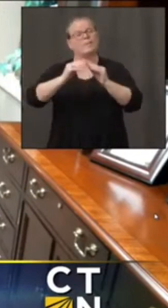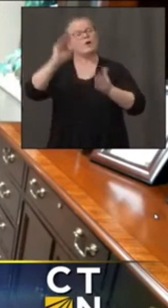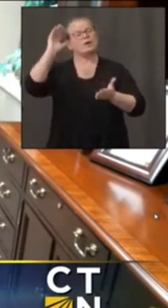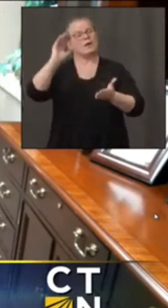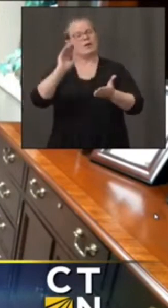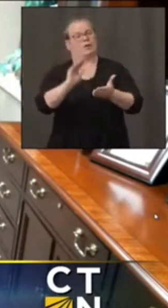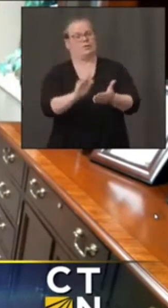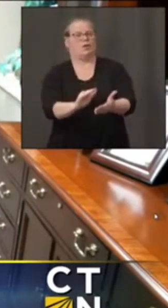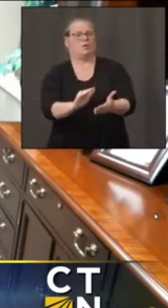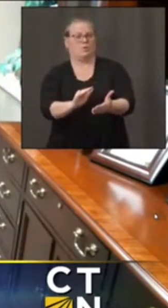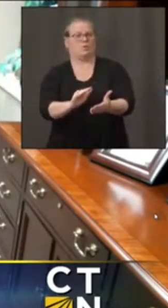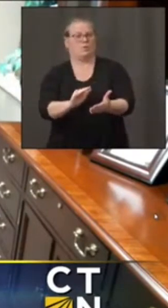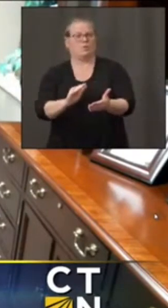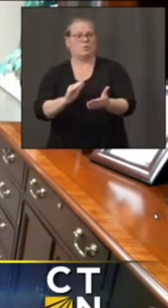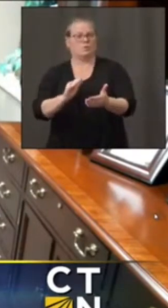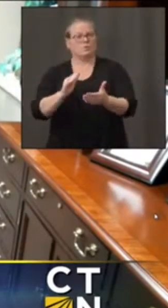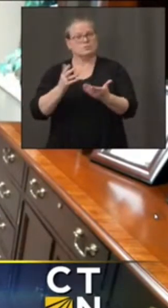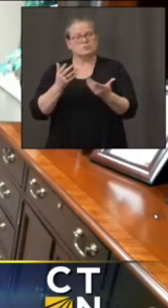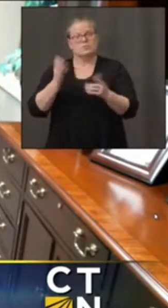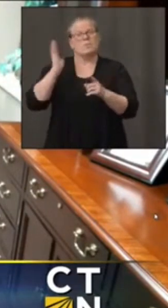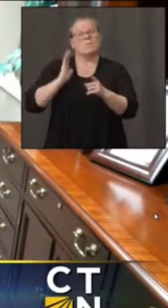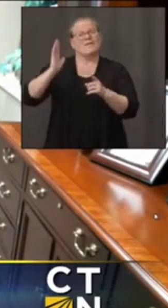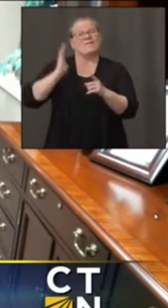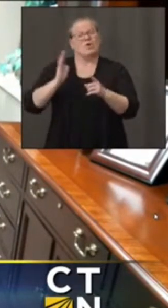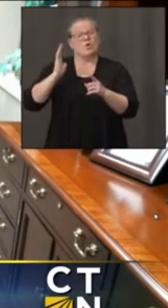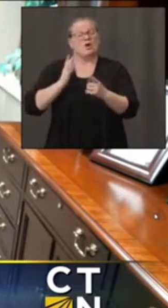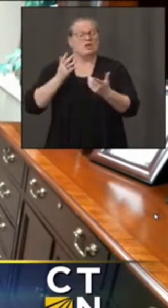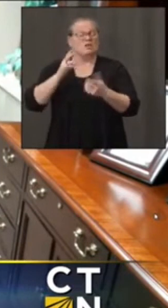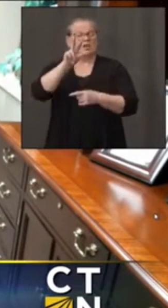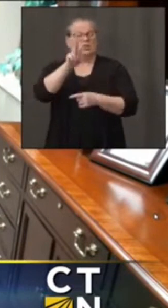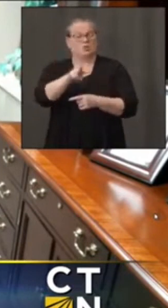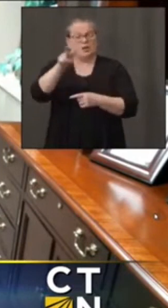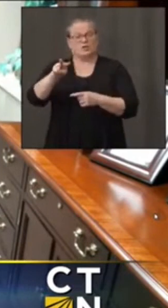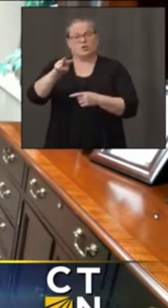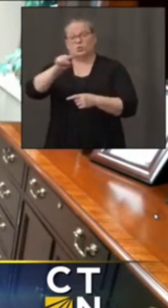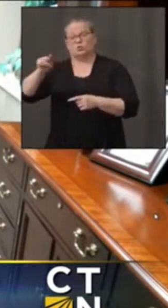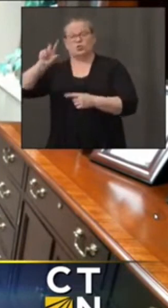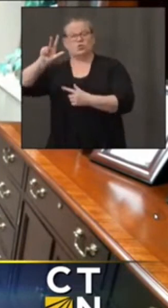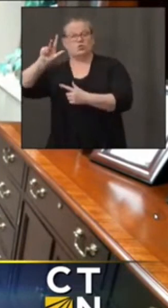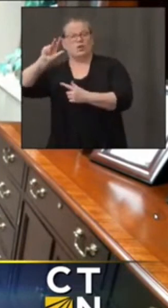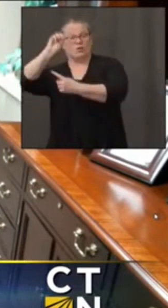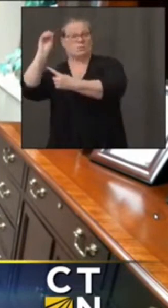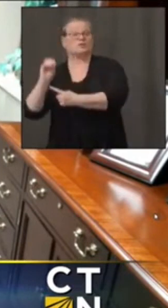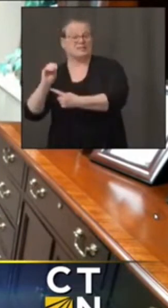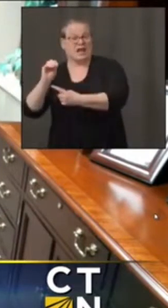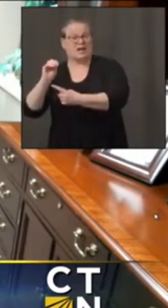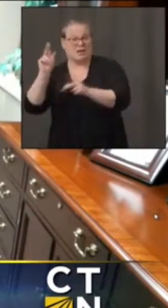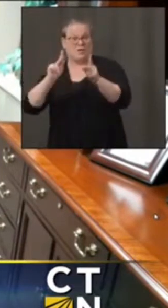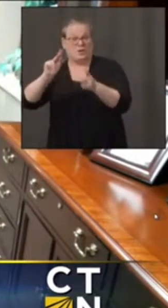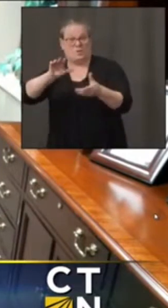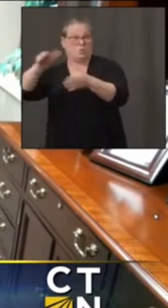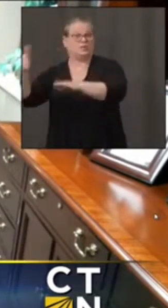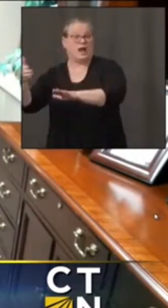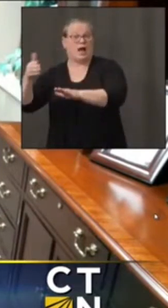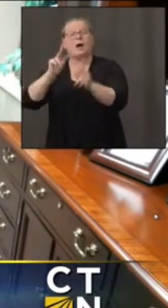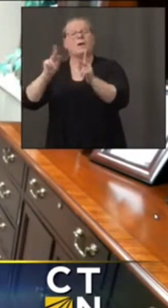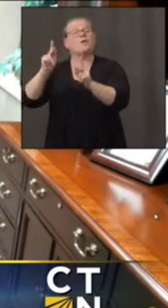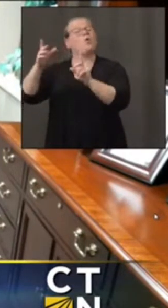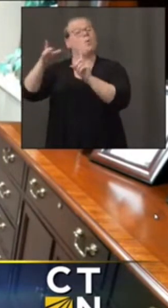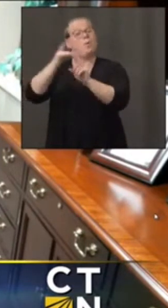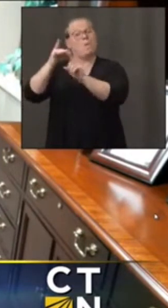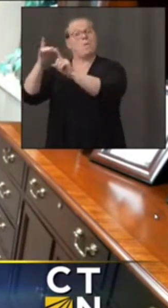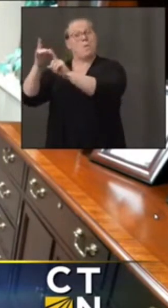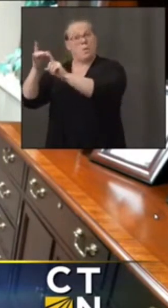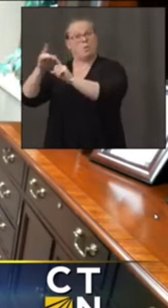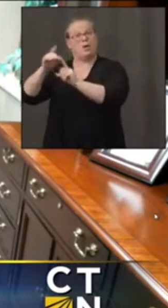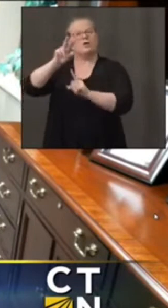York. From what was close to 22 to 23%, we're now down in high single digits with a mortality rate of somewhere between